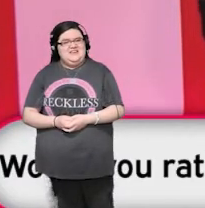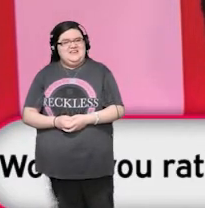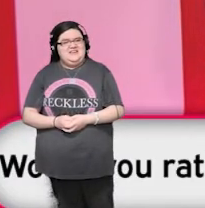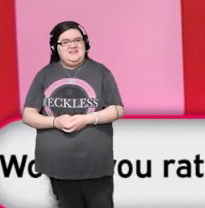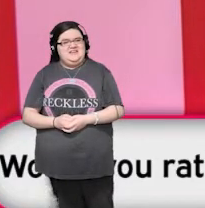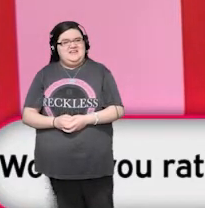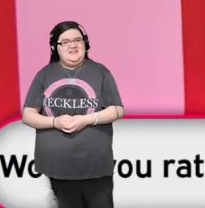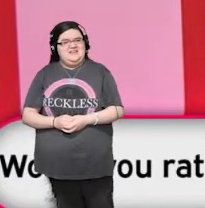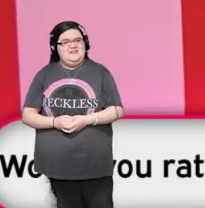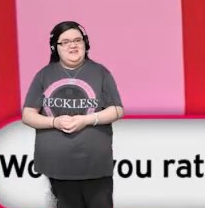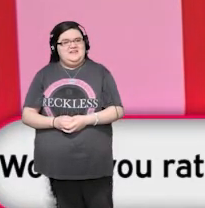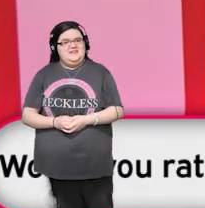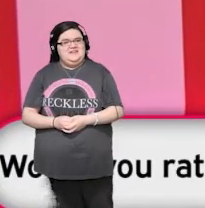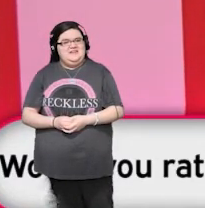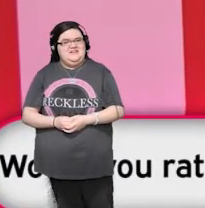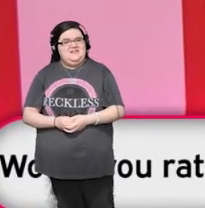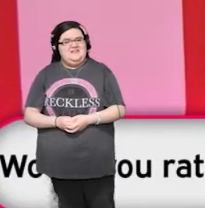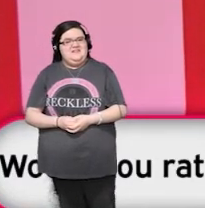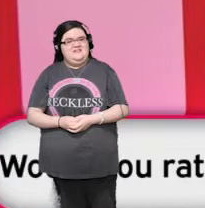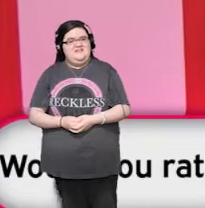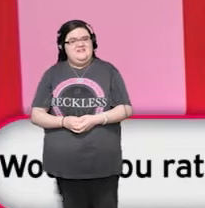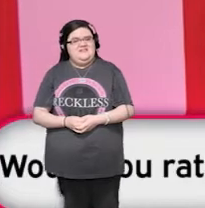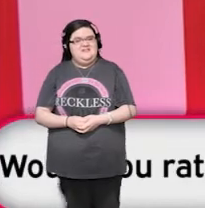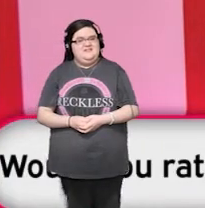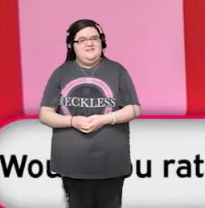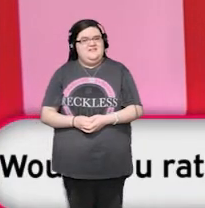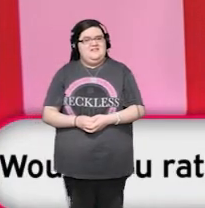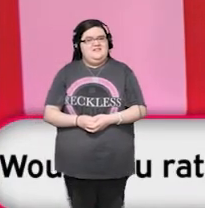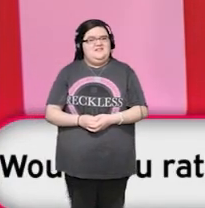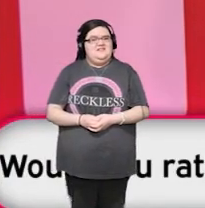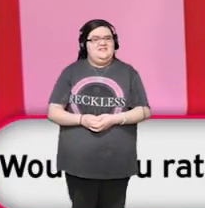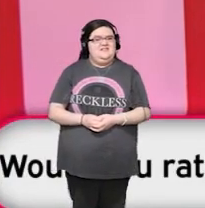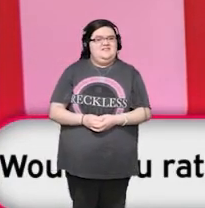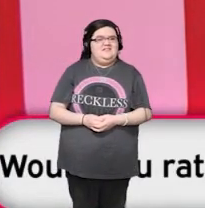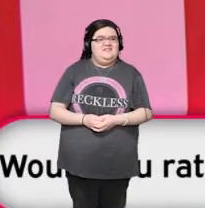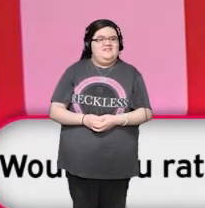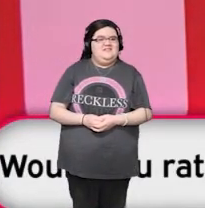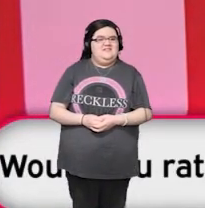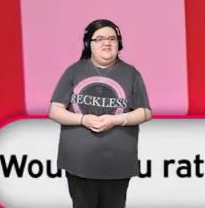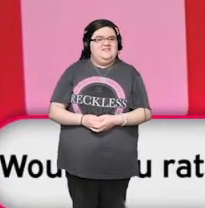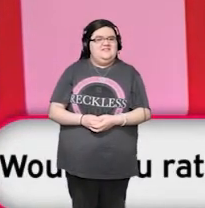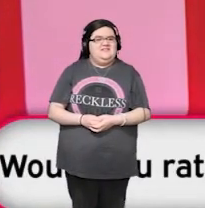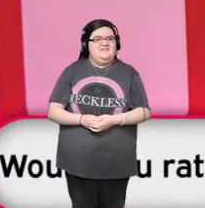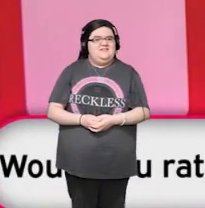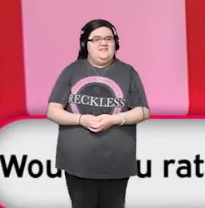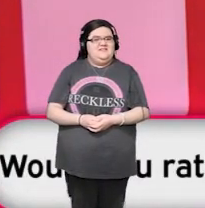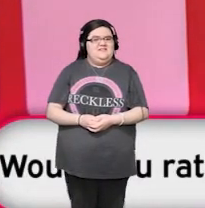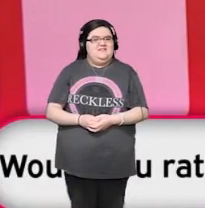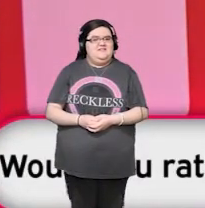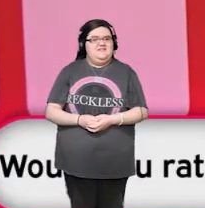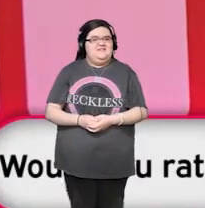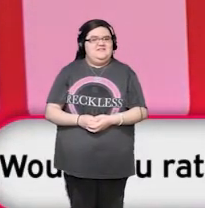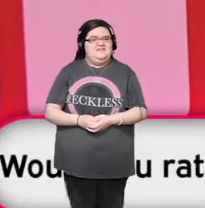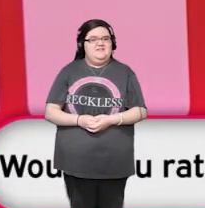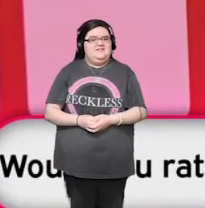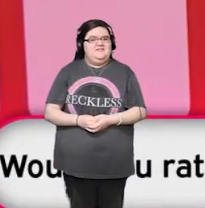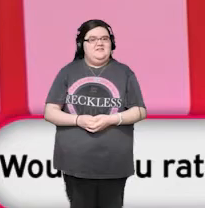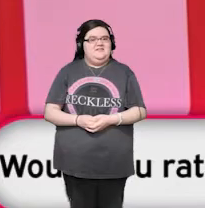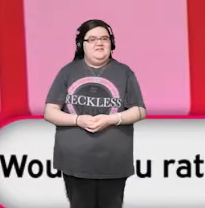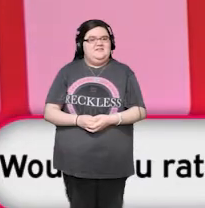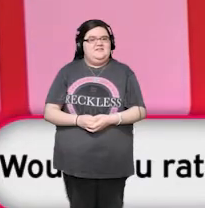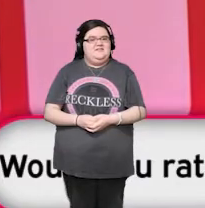wouldn't be able to do anything. Really? Never be able to stop. That's second where you're doing, where you're coming. Yeah. Forever. You now can't do it,